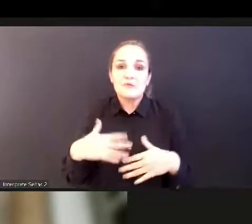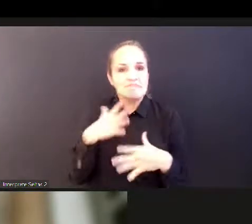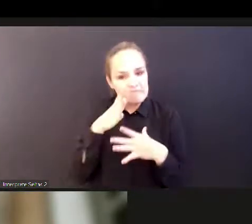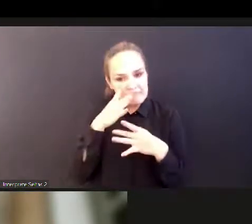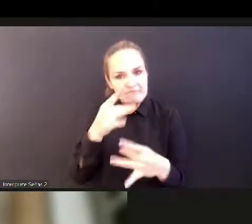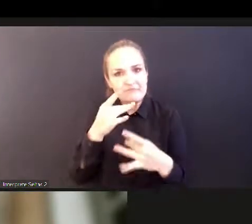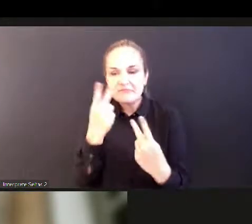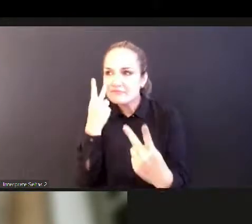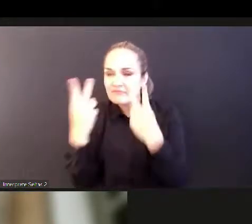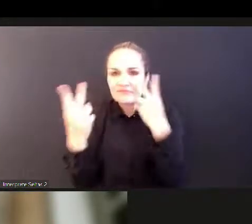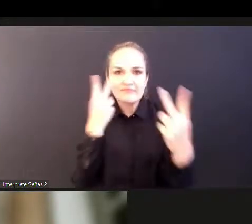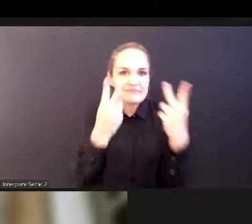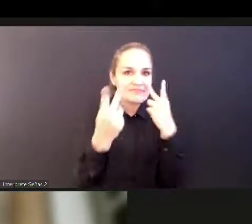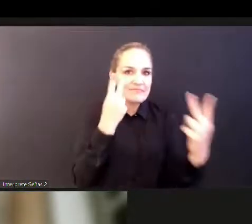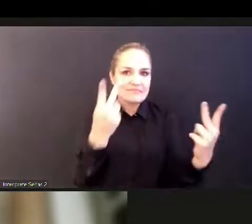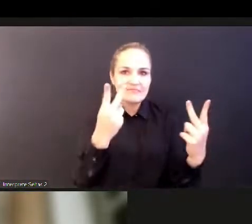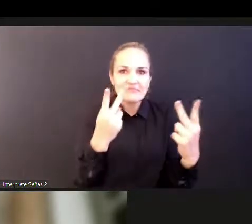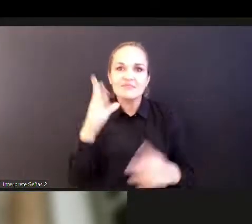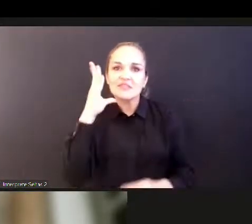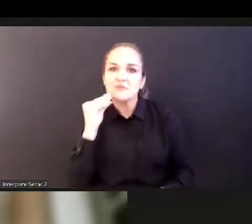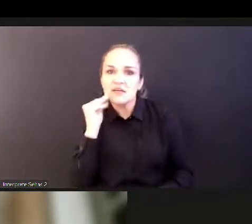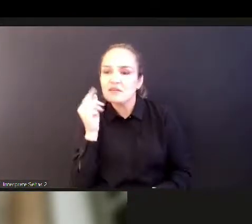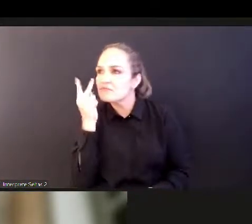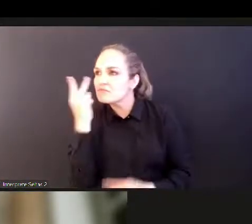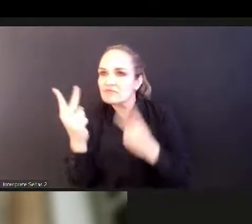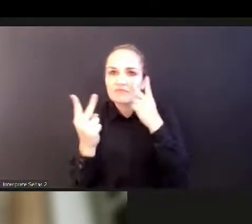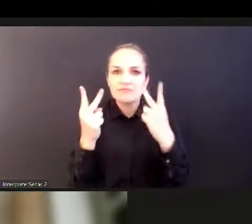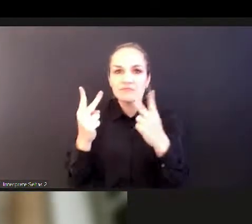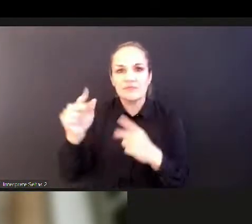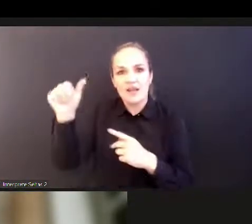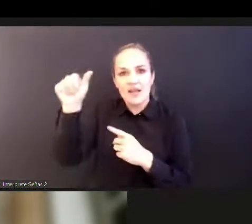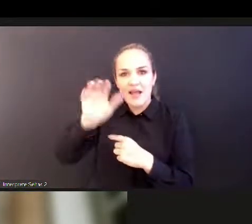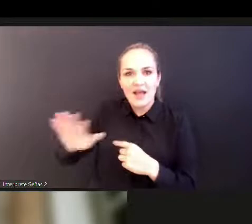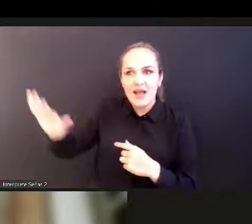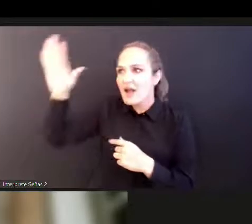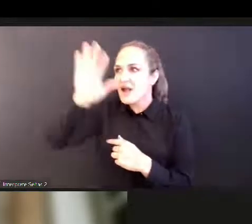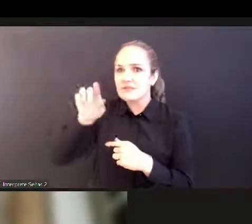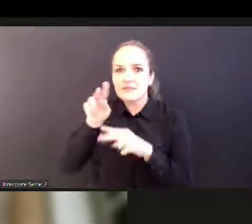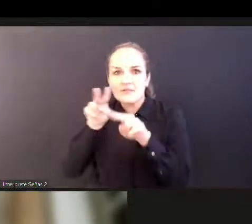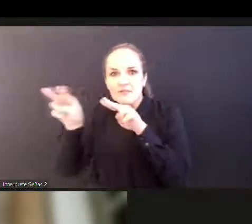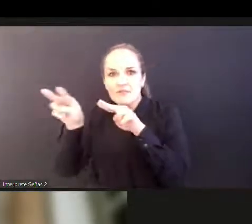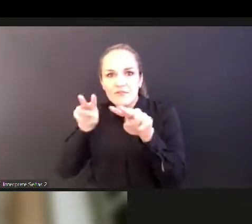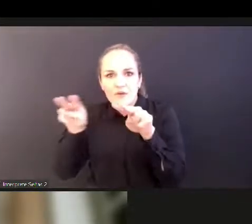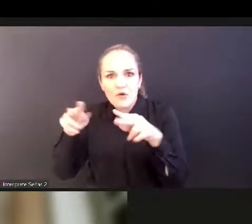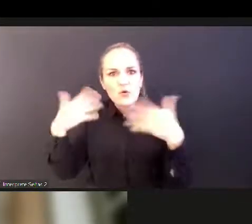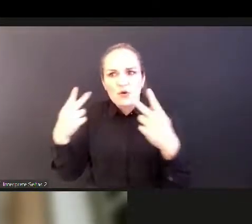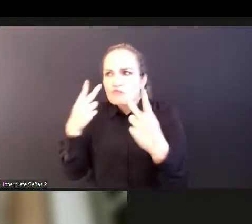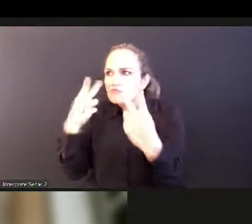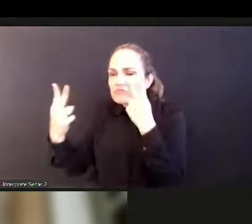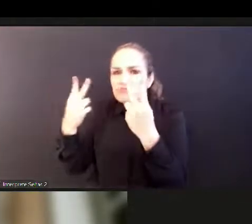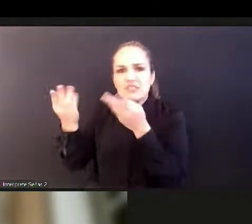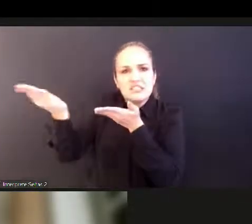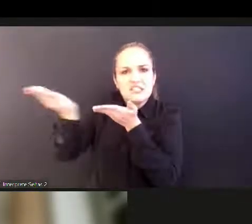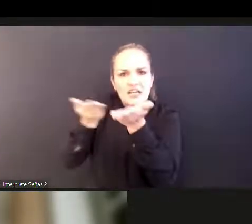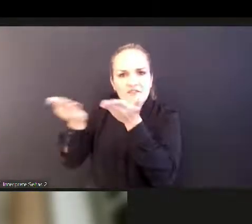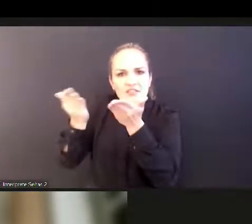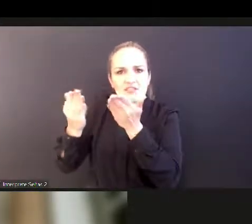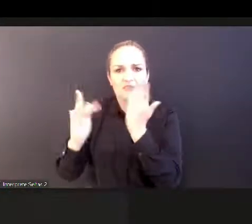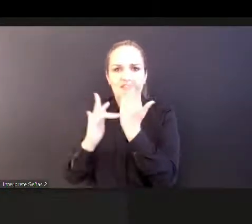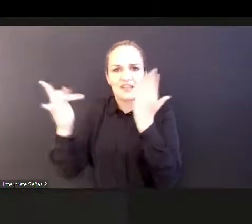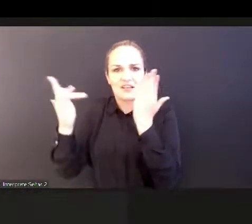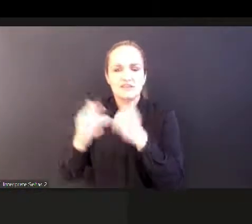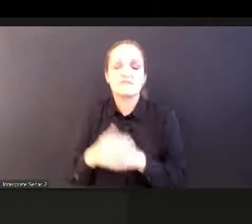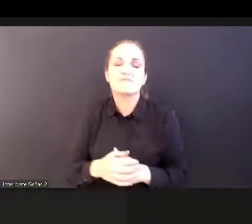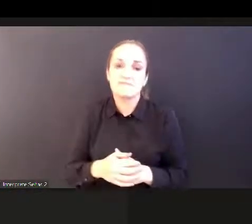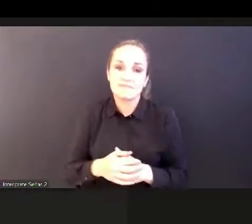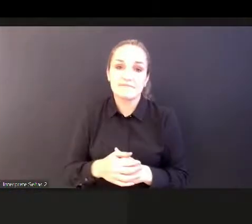experiences of countries in Asia in developing modern export services. I want to turn to you now, Deepali. You've